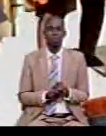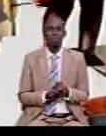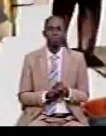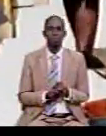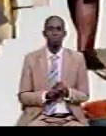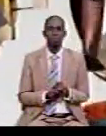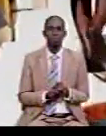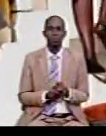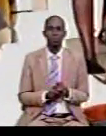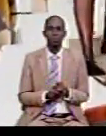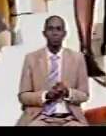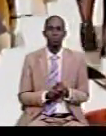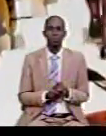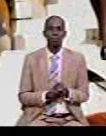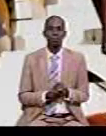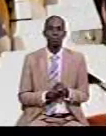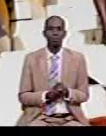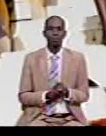Let's talk about Jesus.